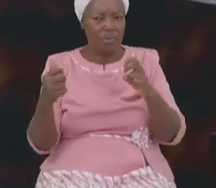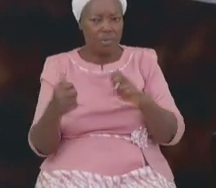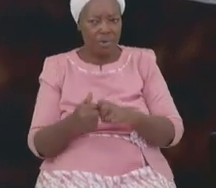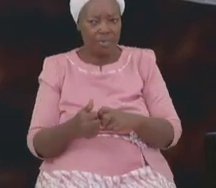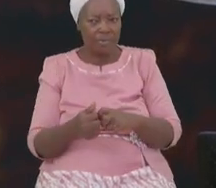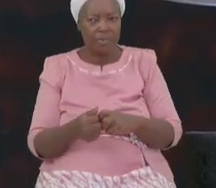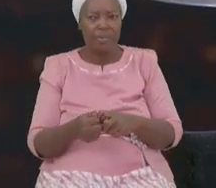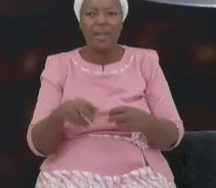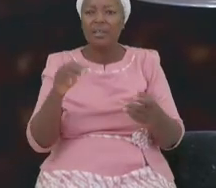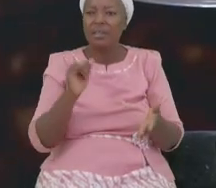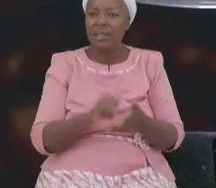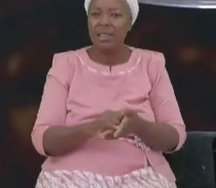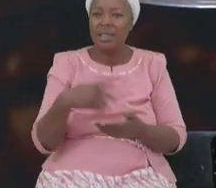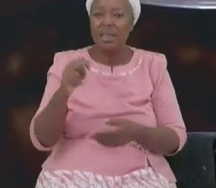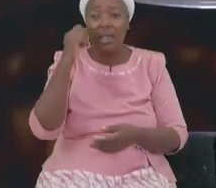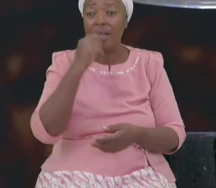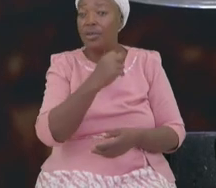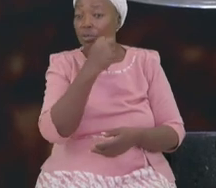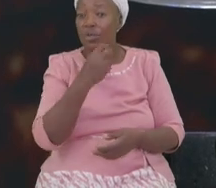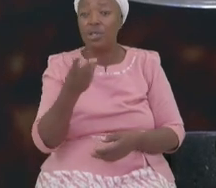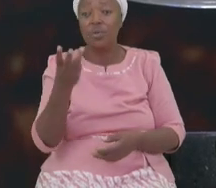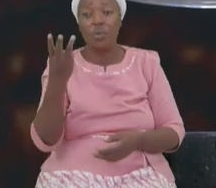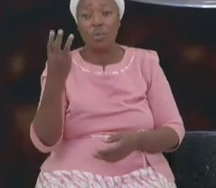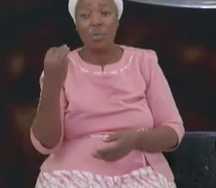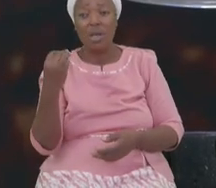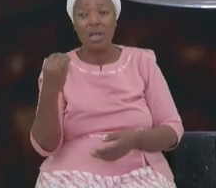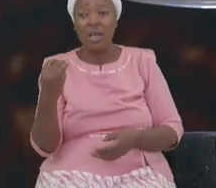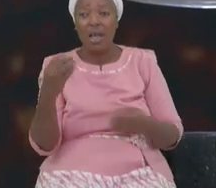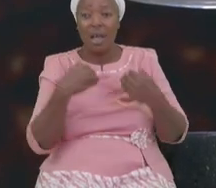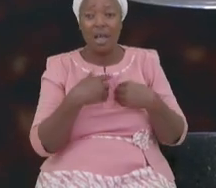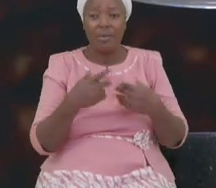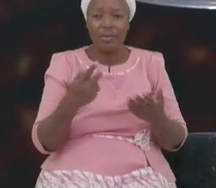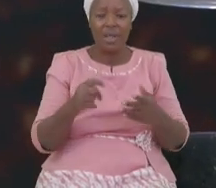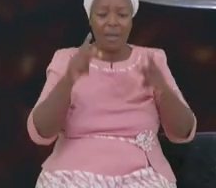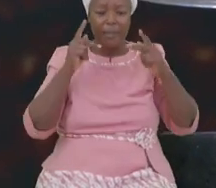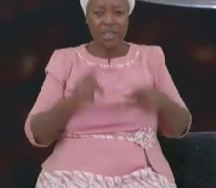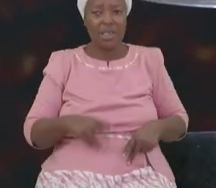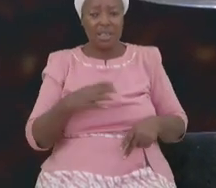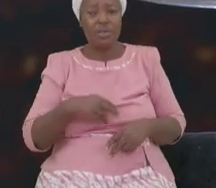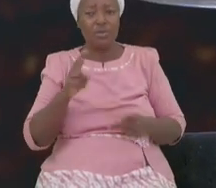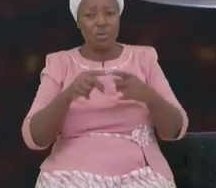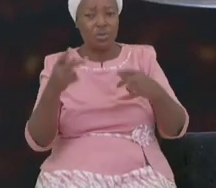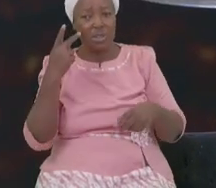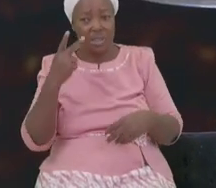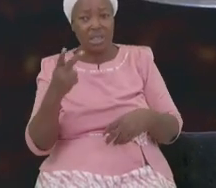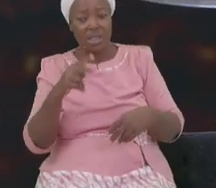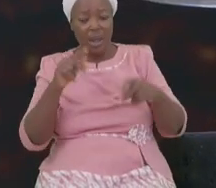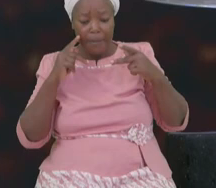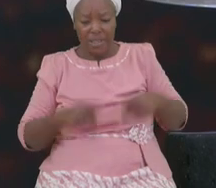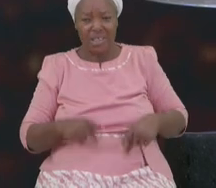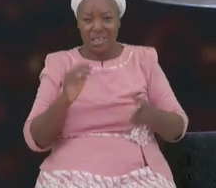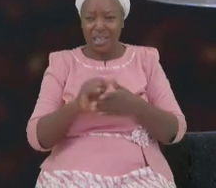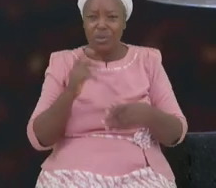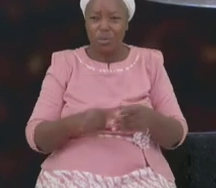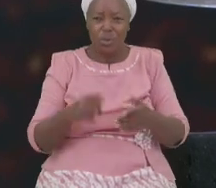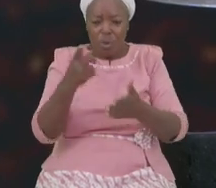the twins will have a personality. They will not see the personality. He'll be cutting them with